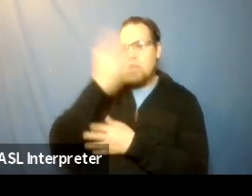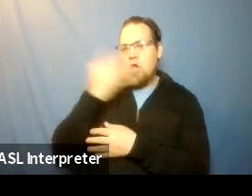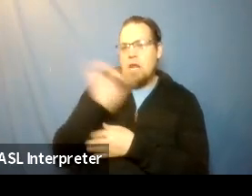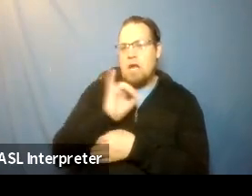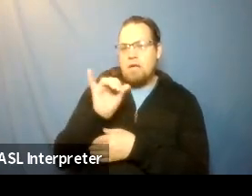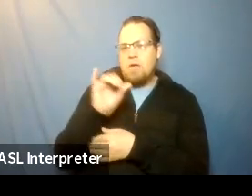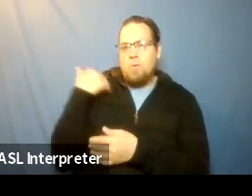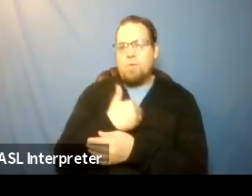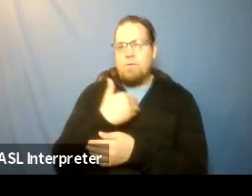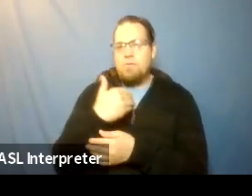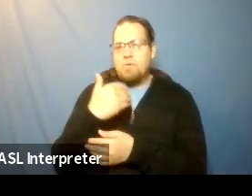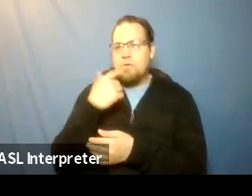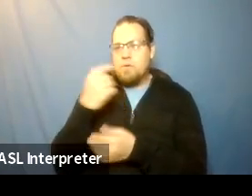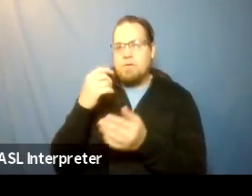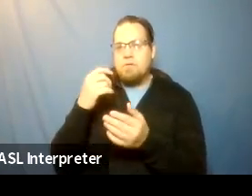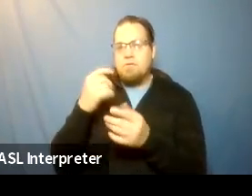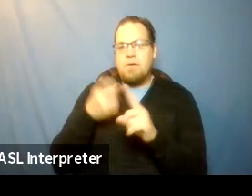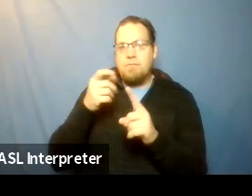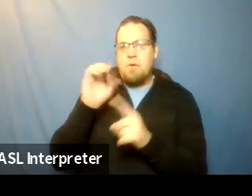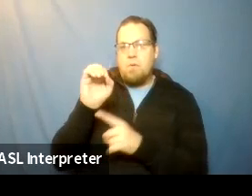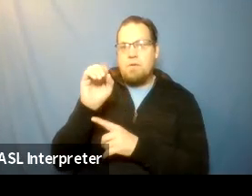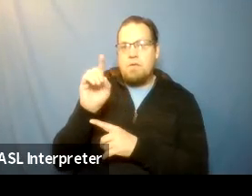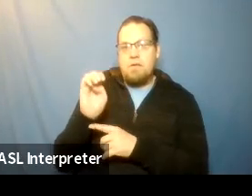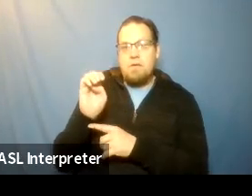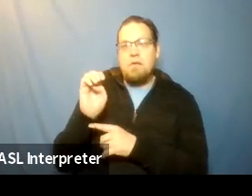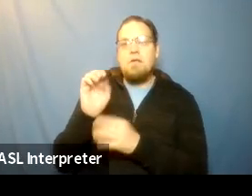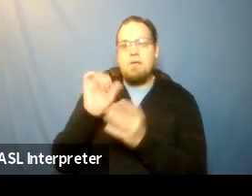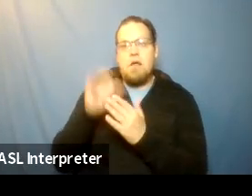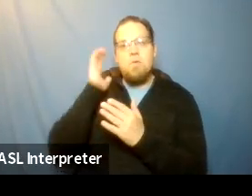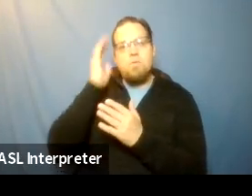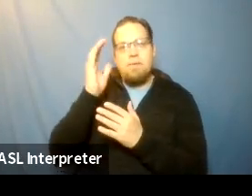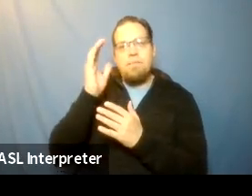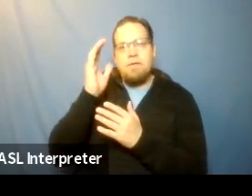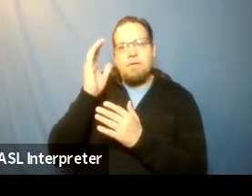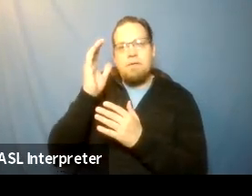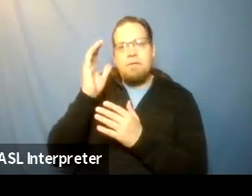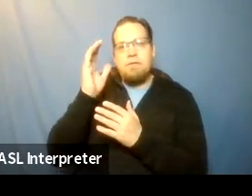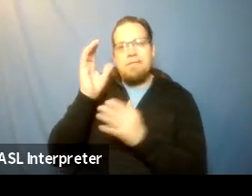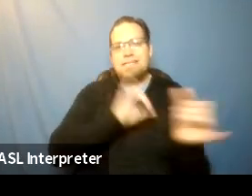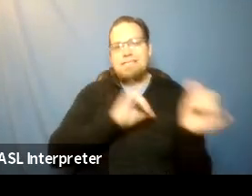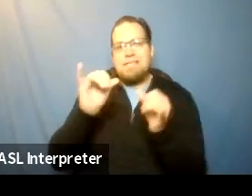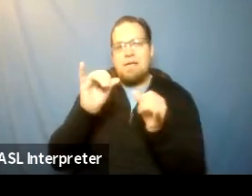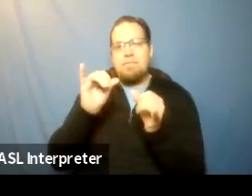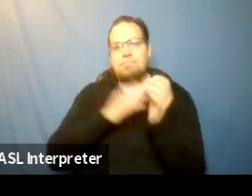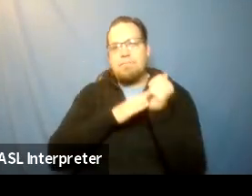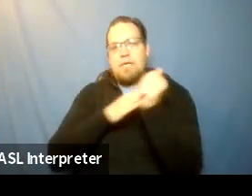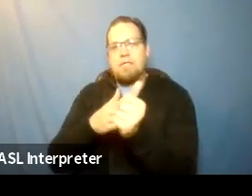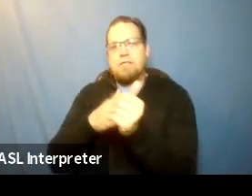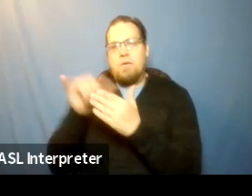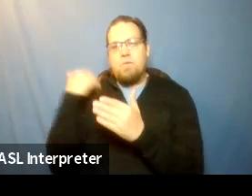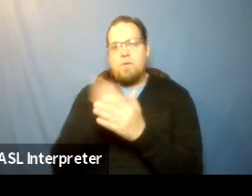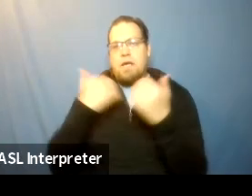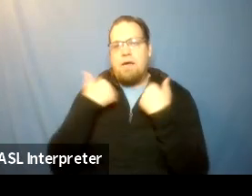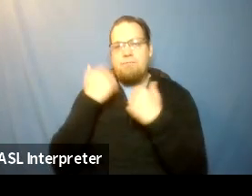were told by the Oregon Department of Education to anticipate they would be fall under the same type of guidance that we have